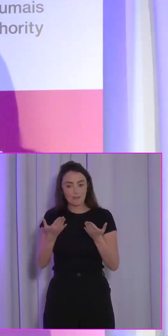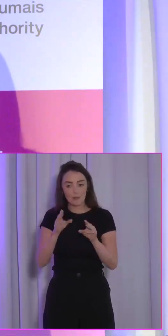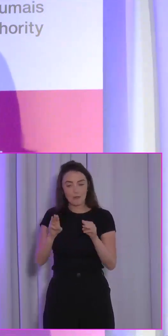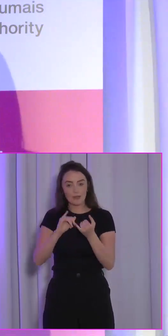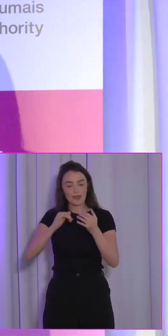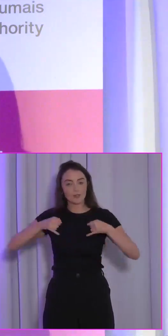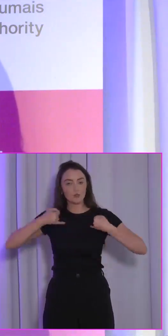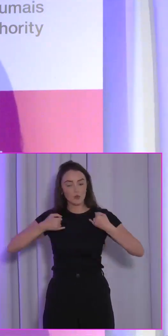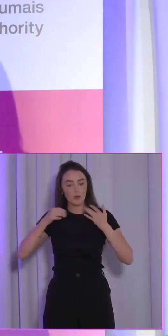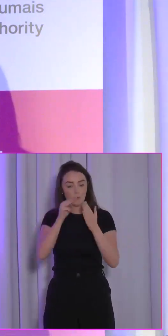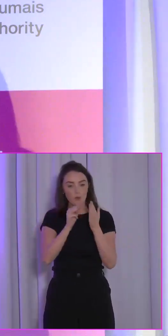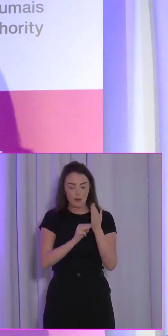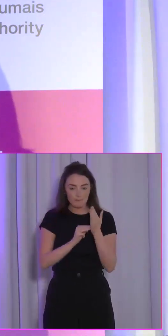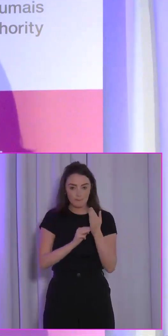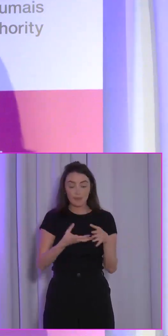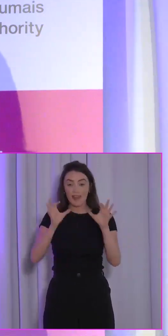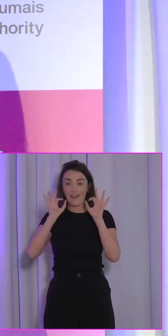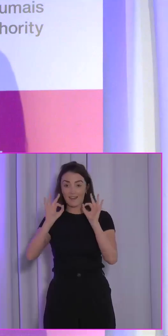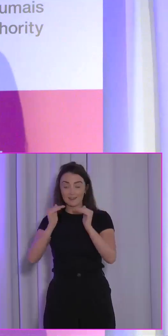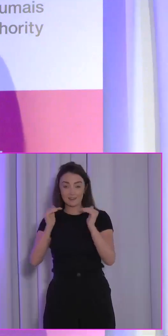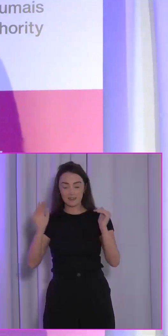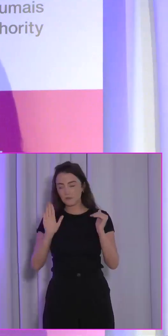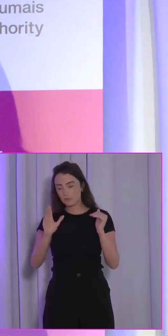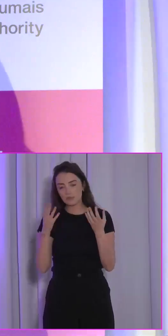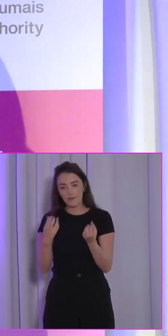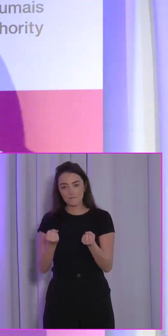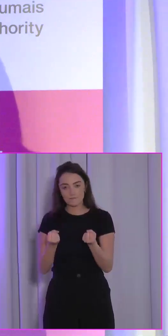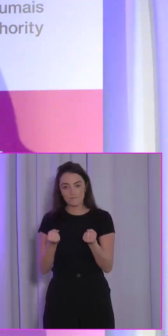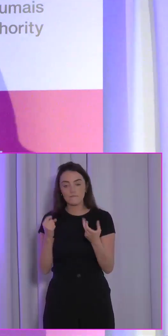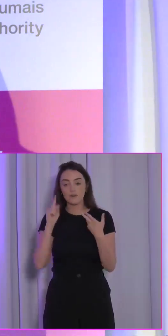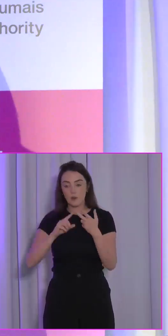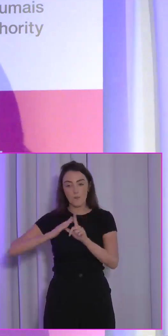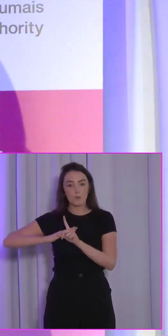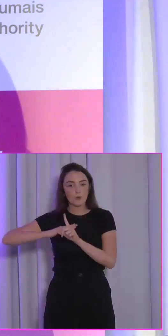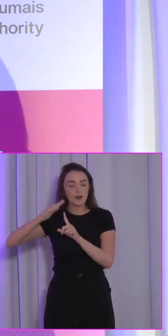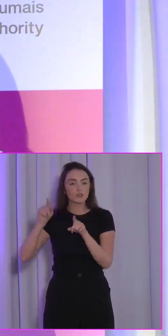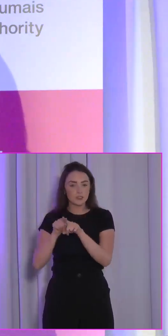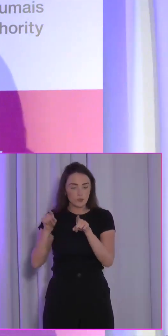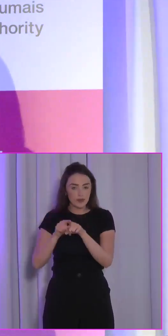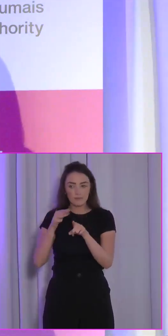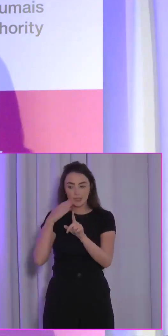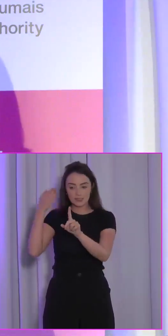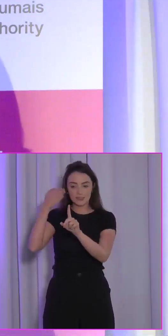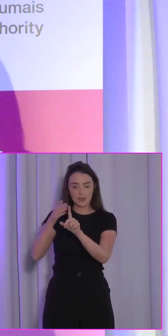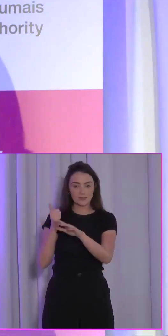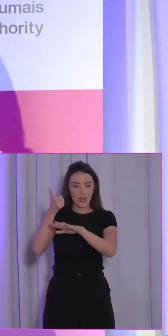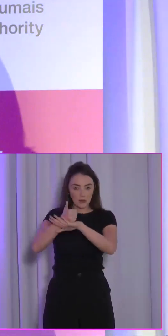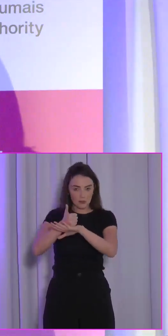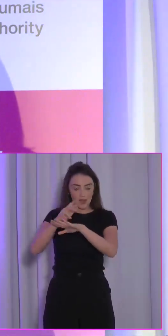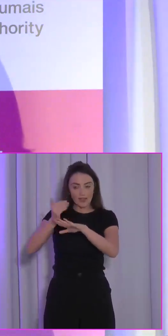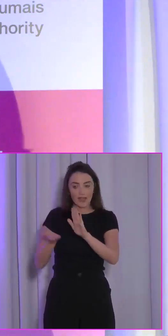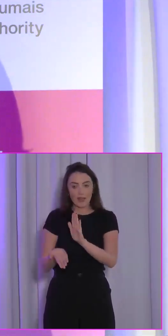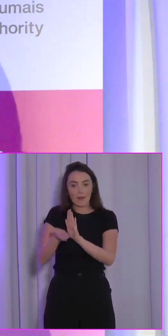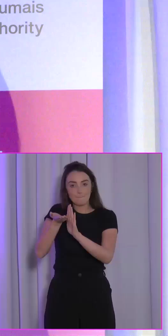programming, excellence in the standards that they apply, incremental progression, which means that the targets that will be set will